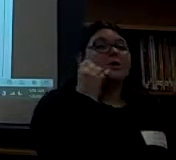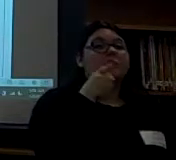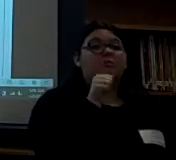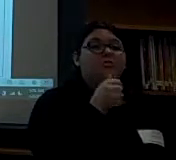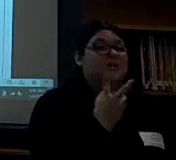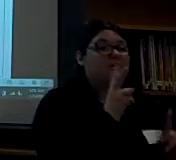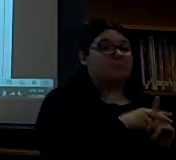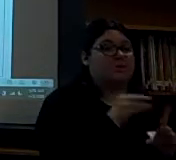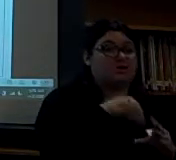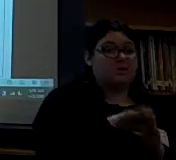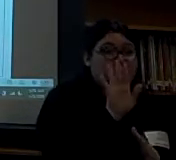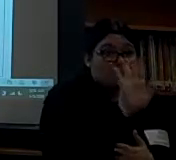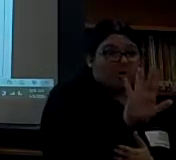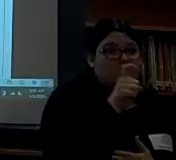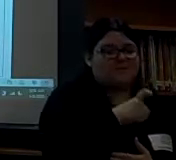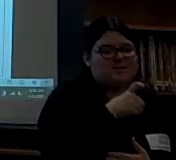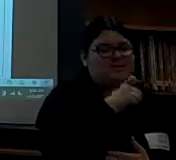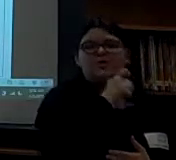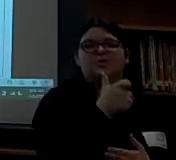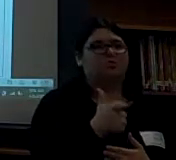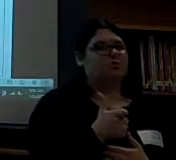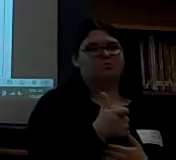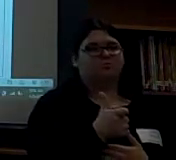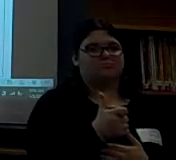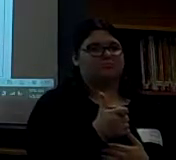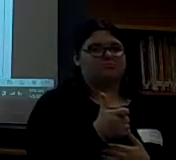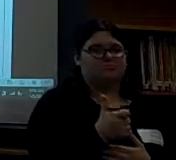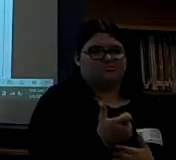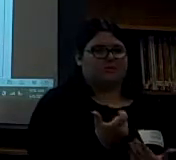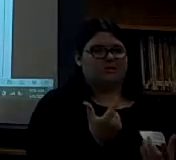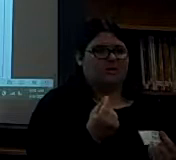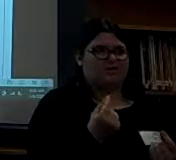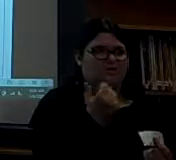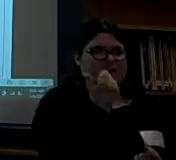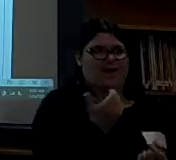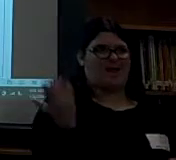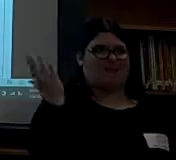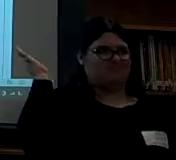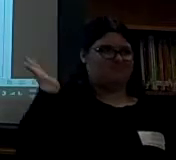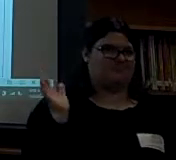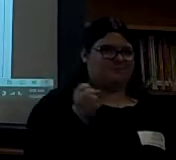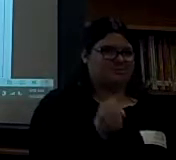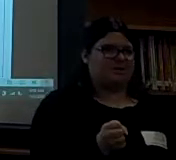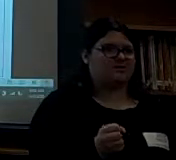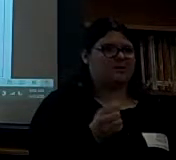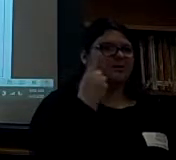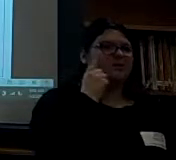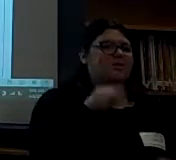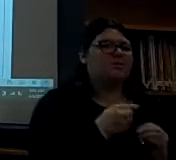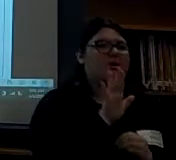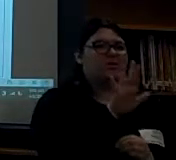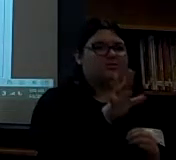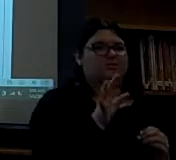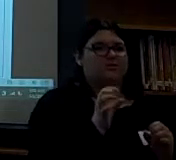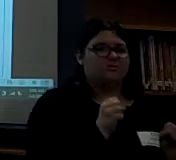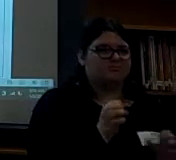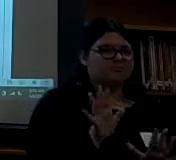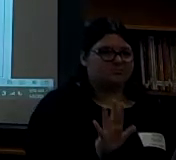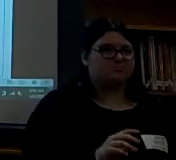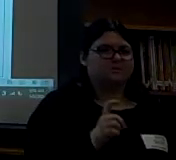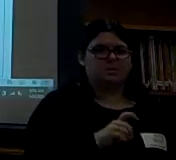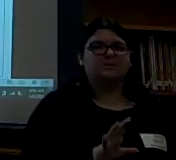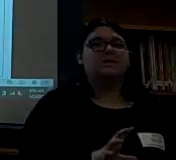not depositing into your needs, you are not going to be able to do any of this. So make sure you're thinking about your needs as well. That's a whole other topic I work with parents on.